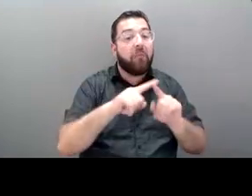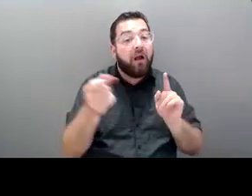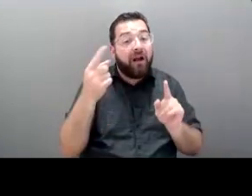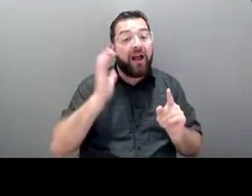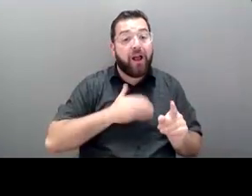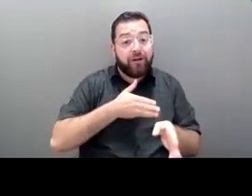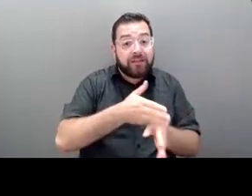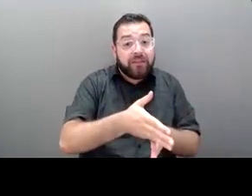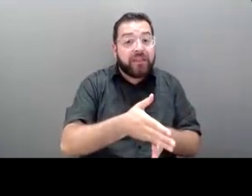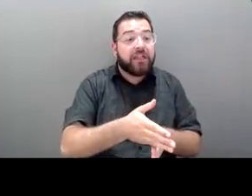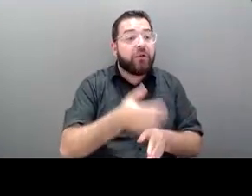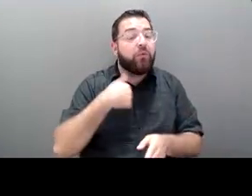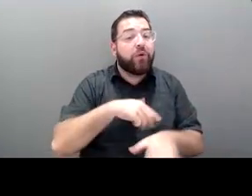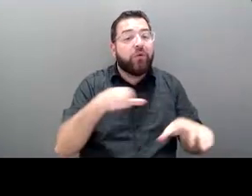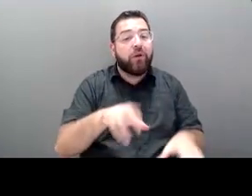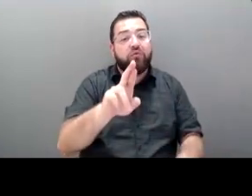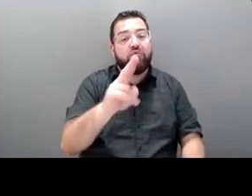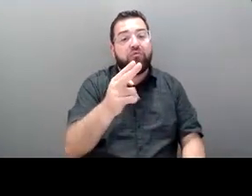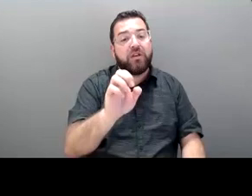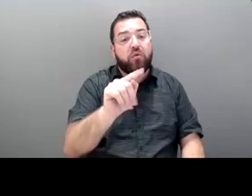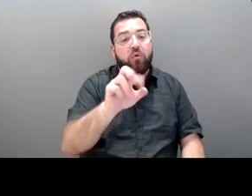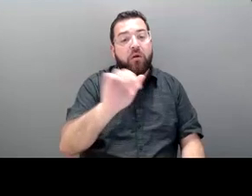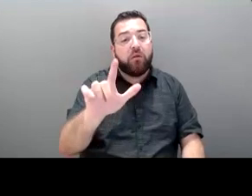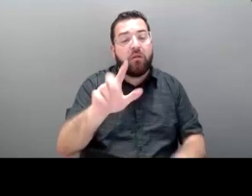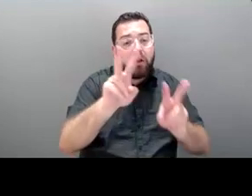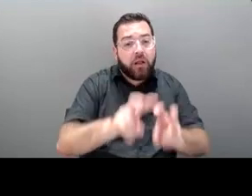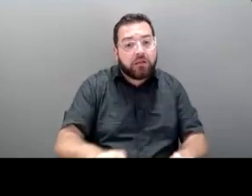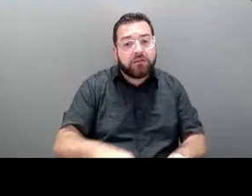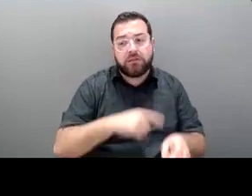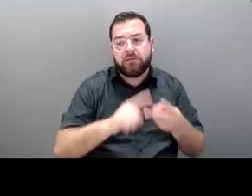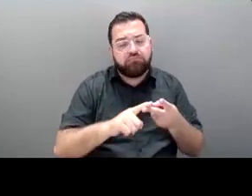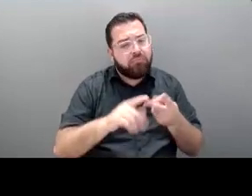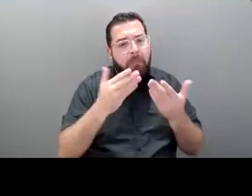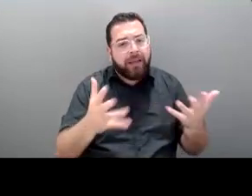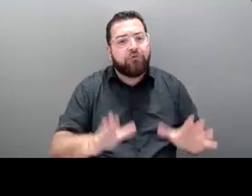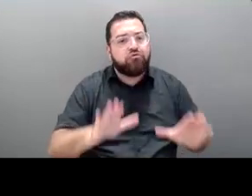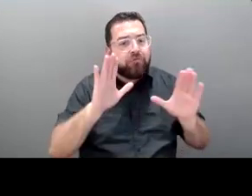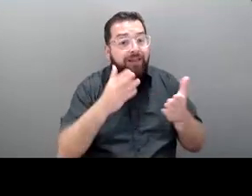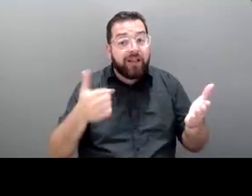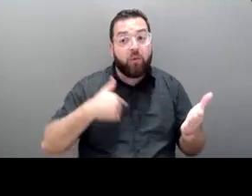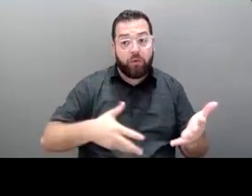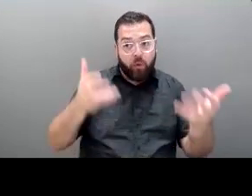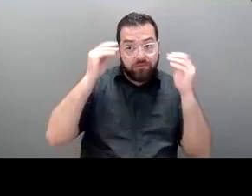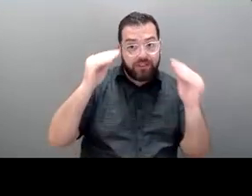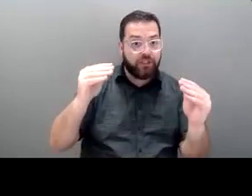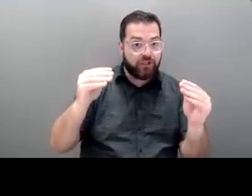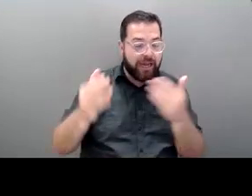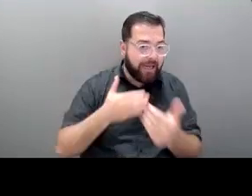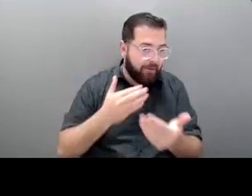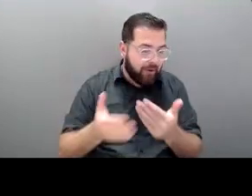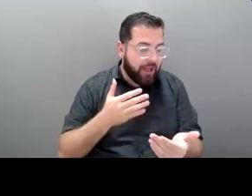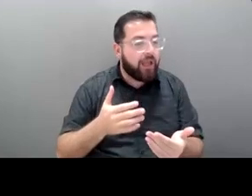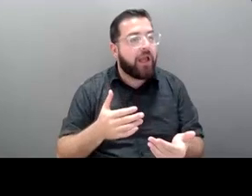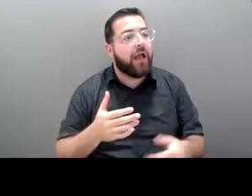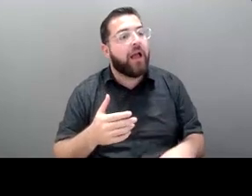we're doing, rhetorical analysis. We're doing all these great things that we want to be teaching anyway. And I'm,